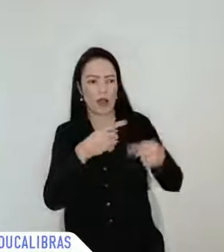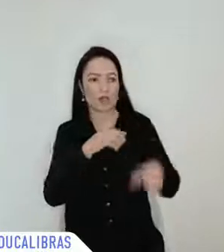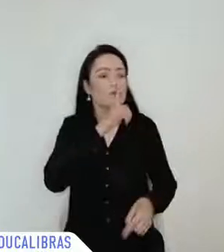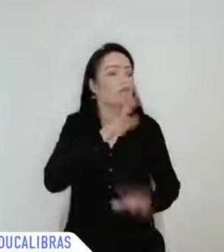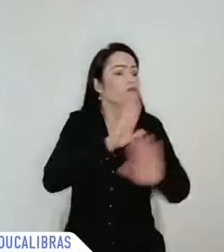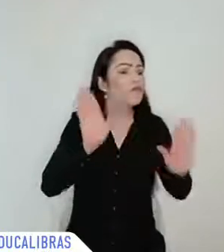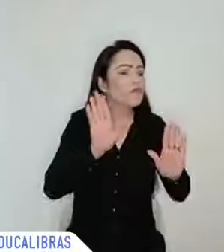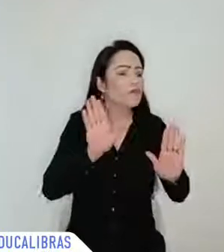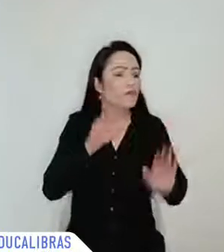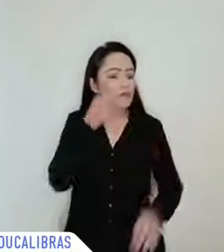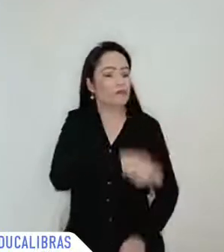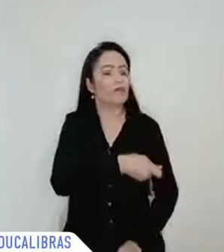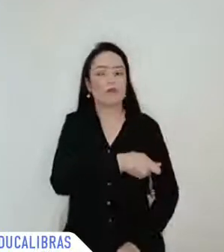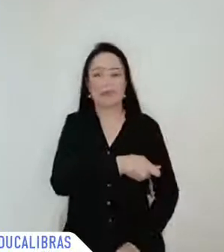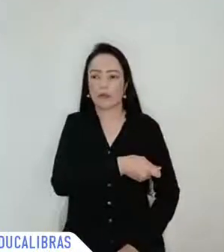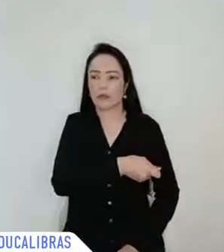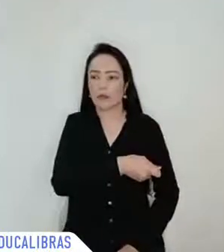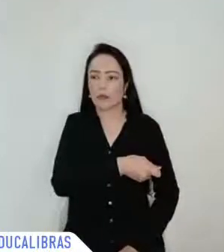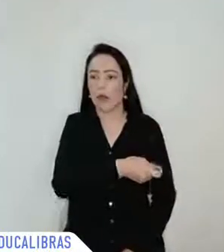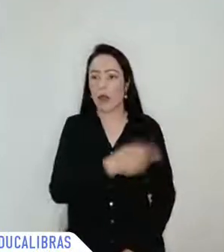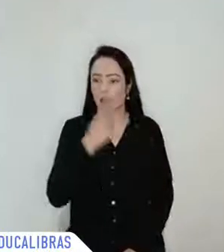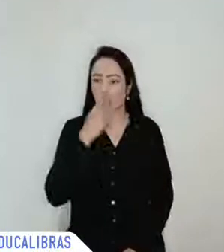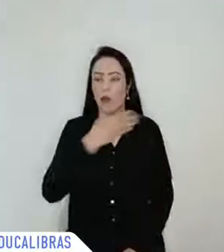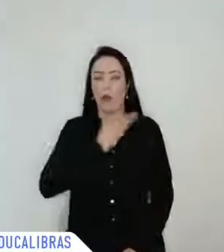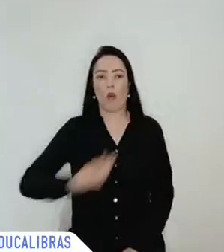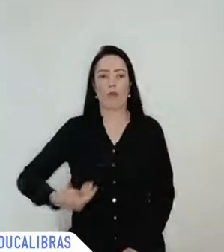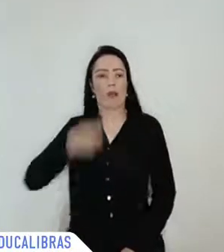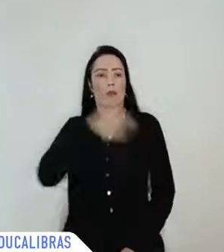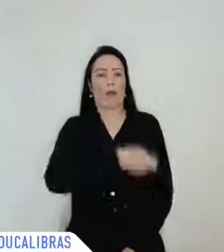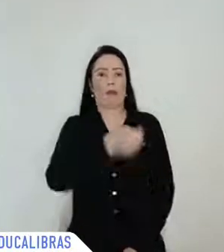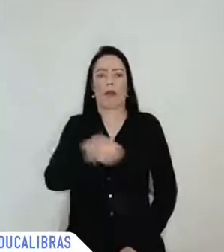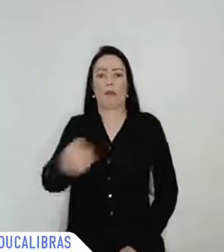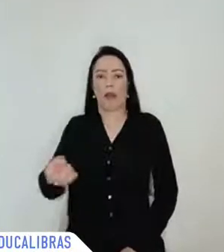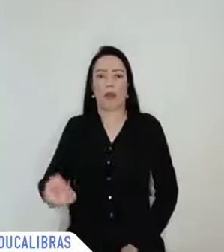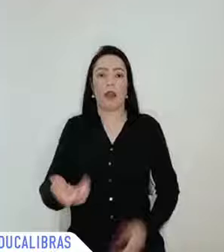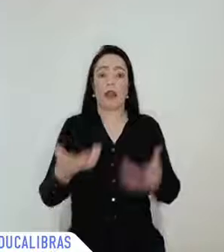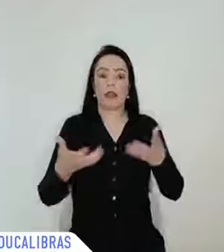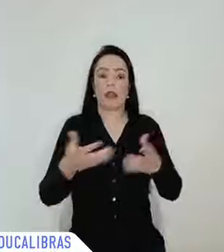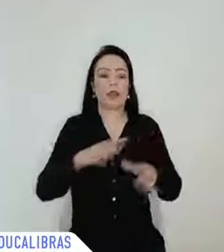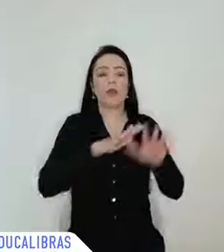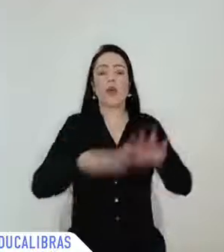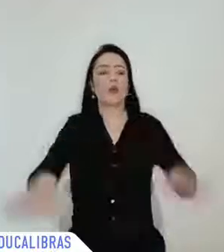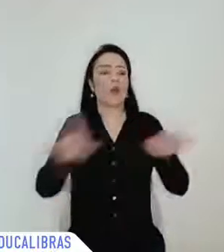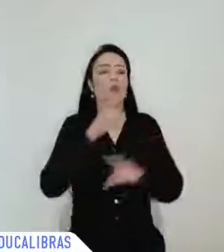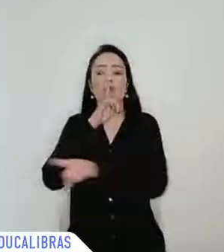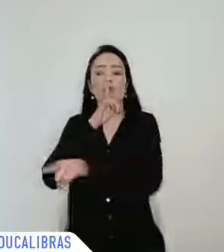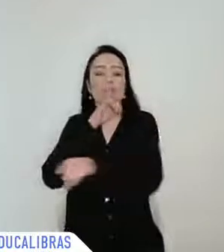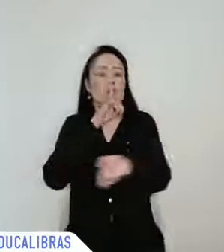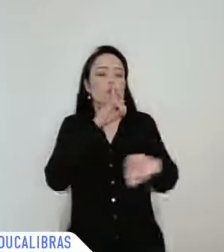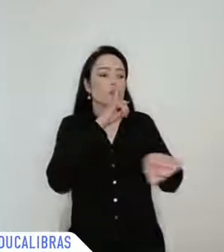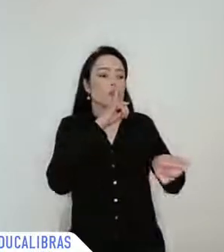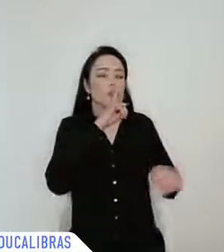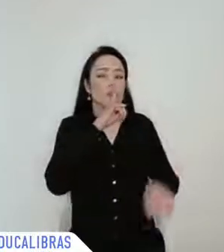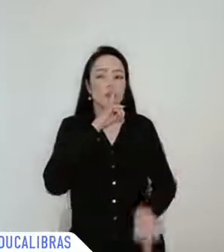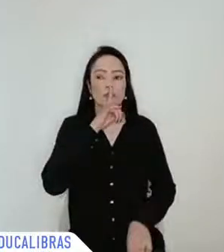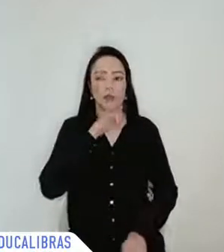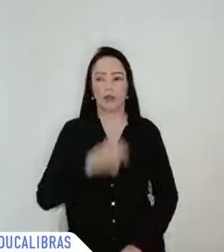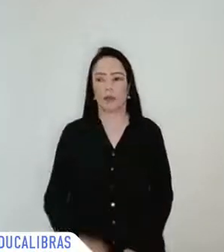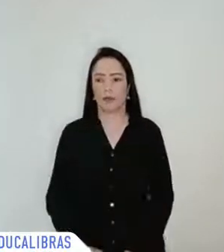to silence critical voices. This is a process of authoritarian governments that want to silence all